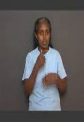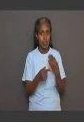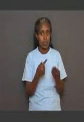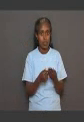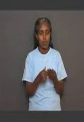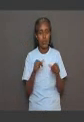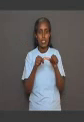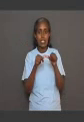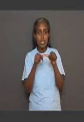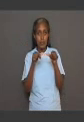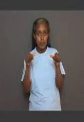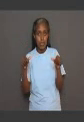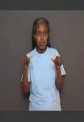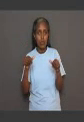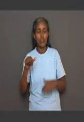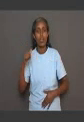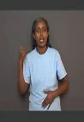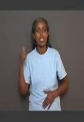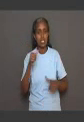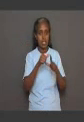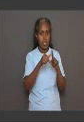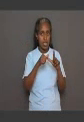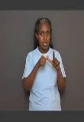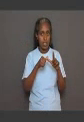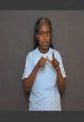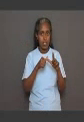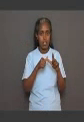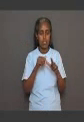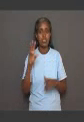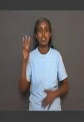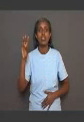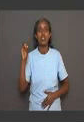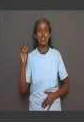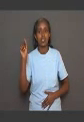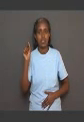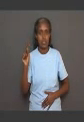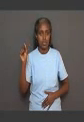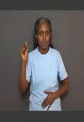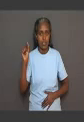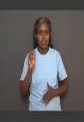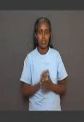So the measure of the other angle is 60 degrees.